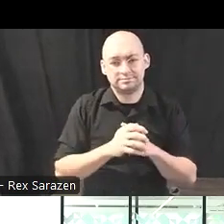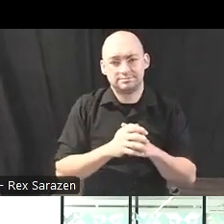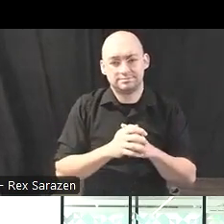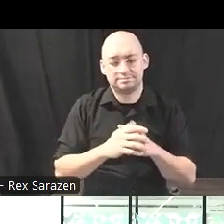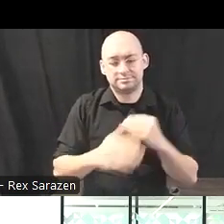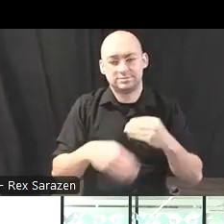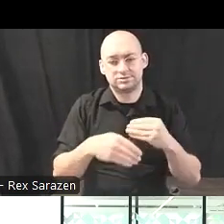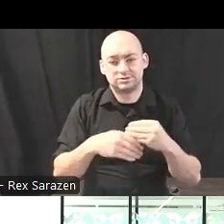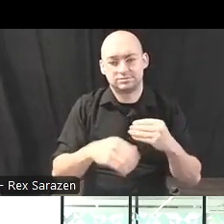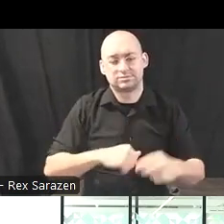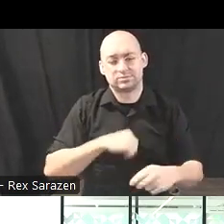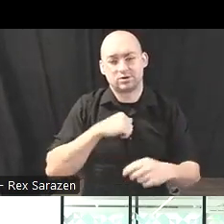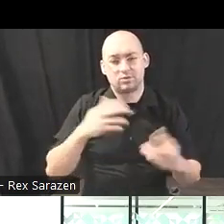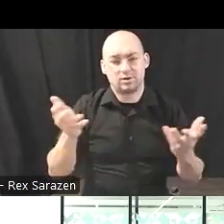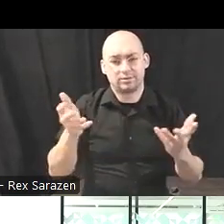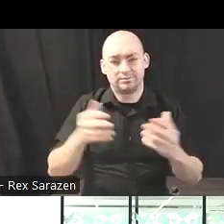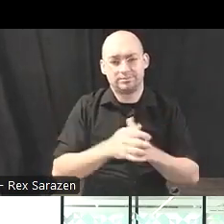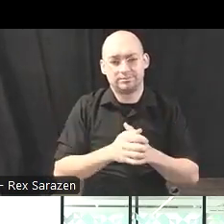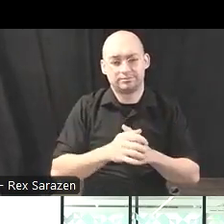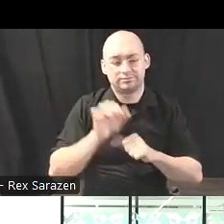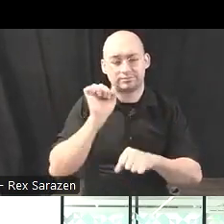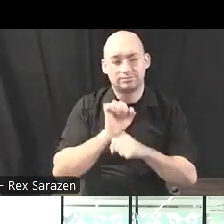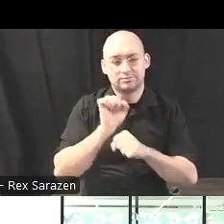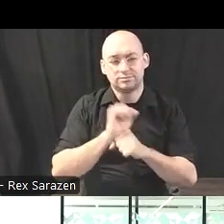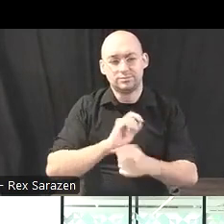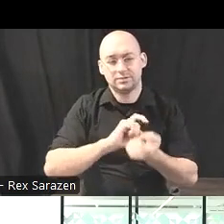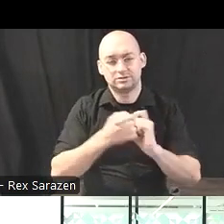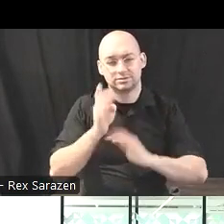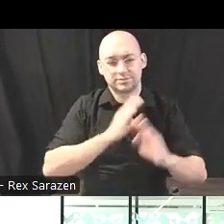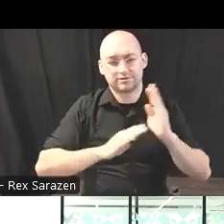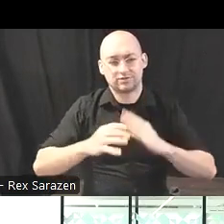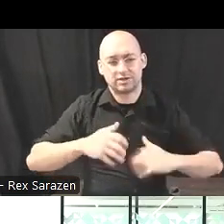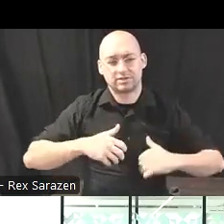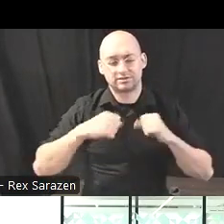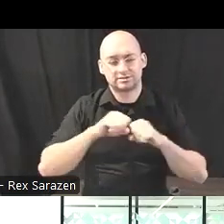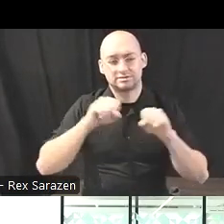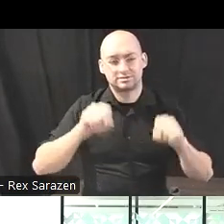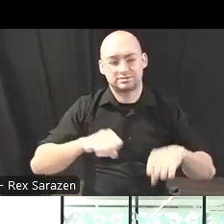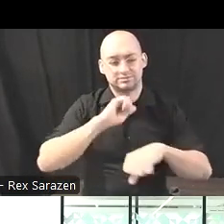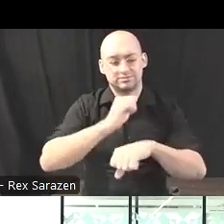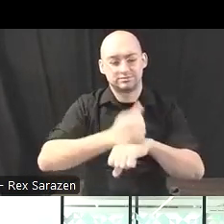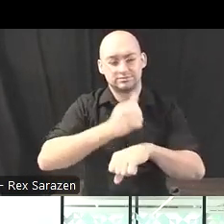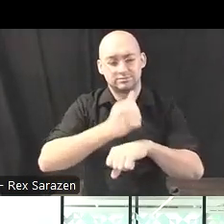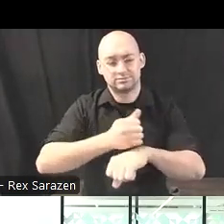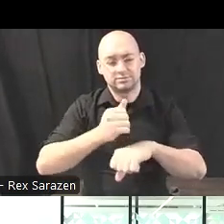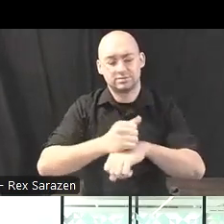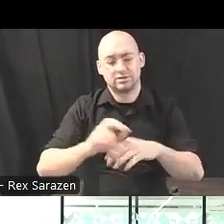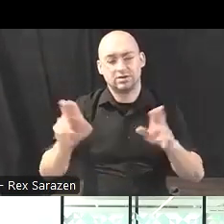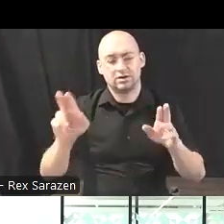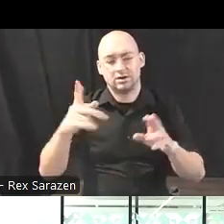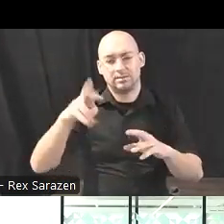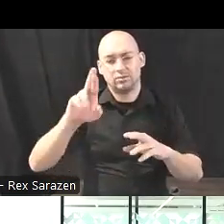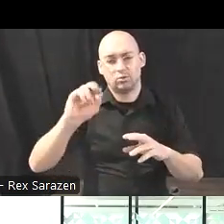proud of the work to really transform our behavioral health system with the implementation of Proposition 1 that